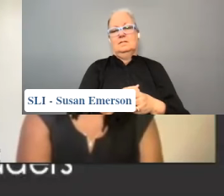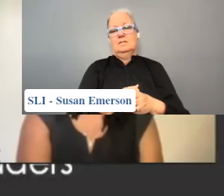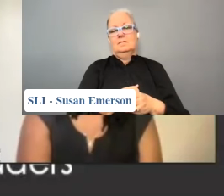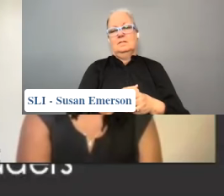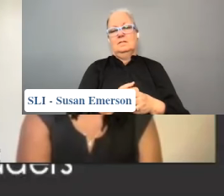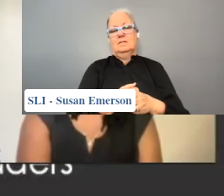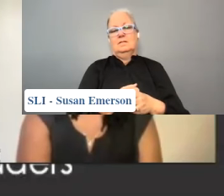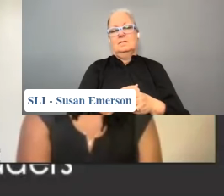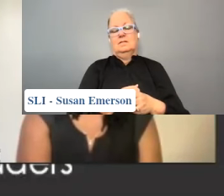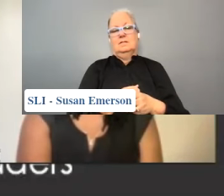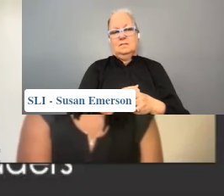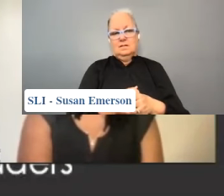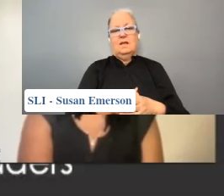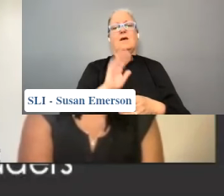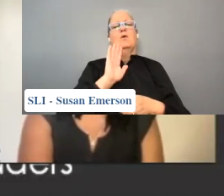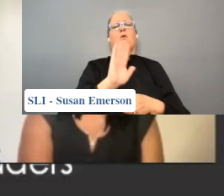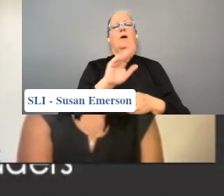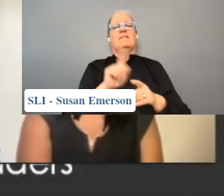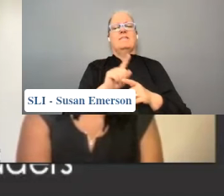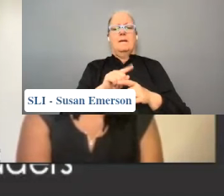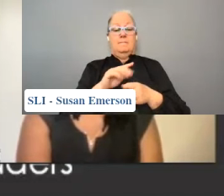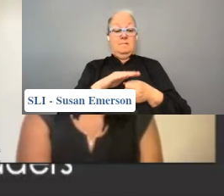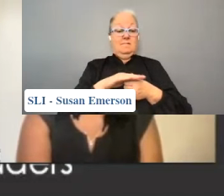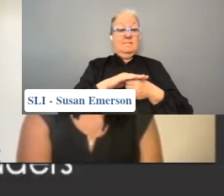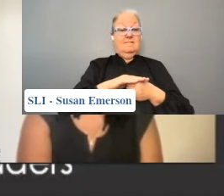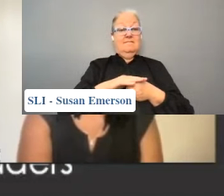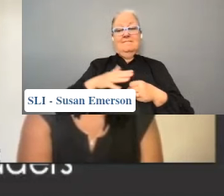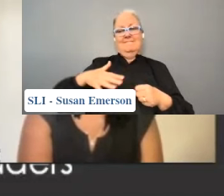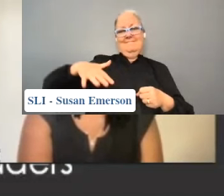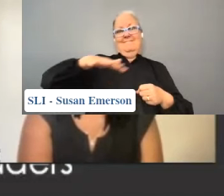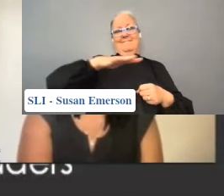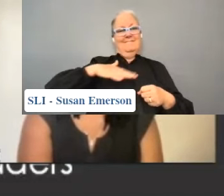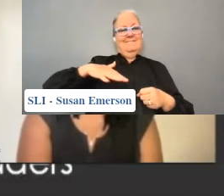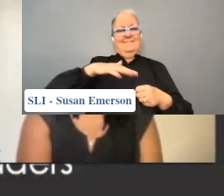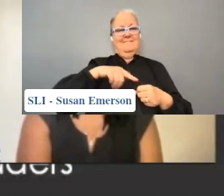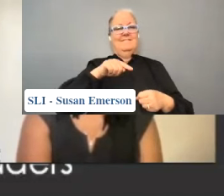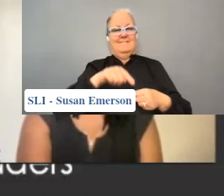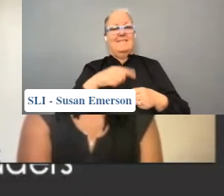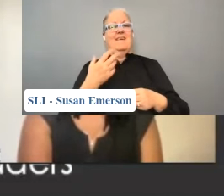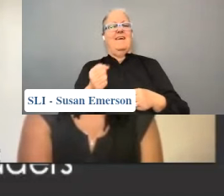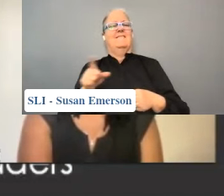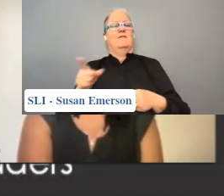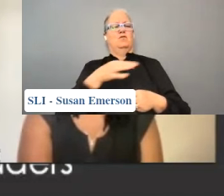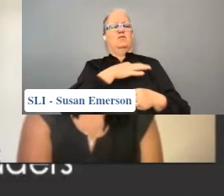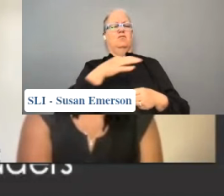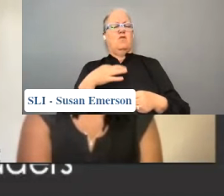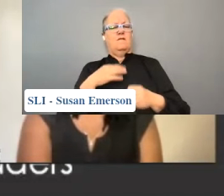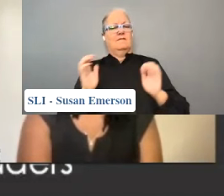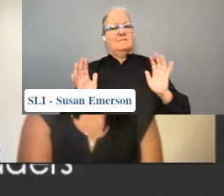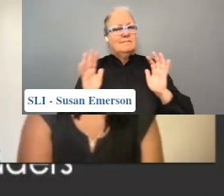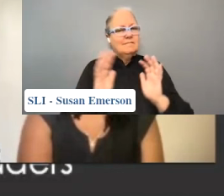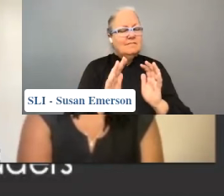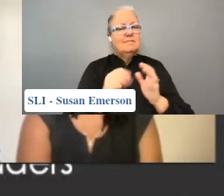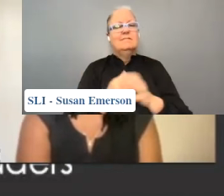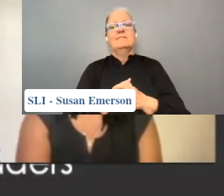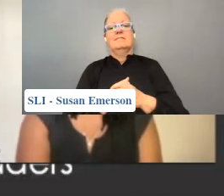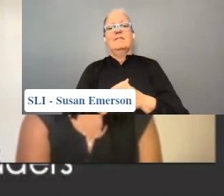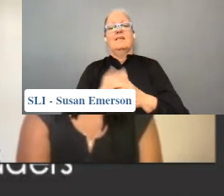meet also twice a month. At national level, we have the government advisory board,